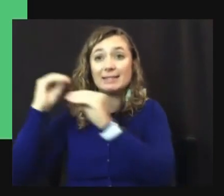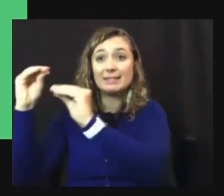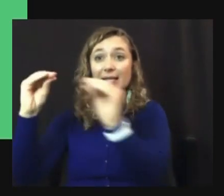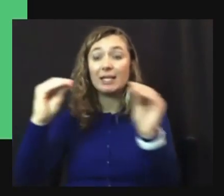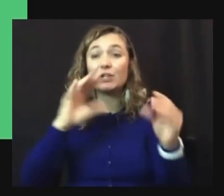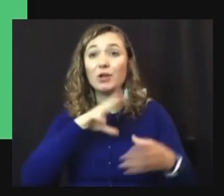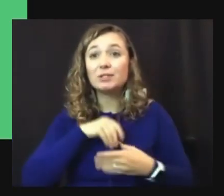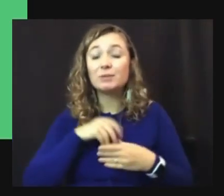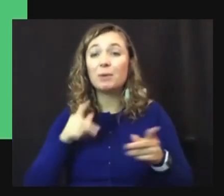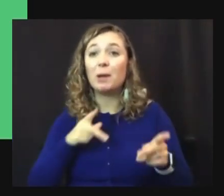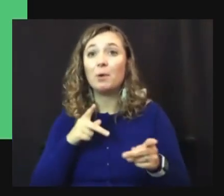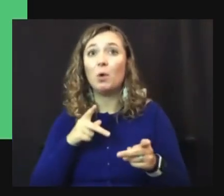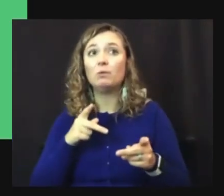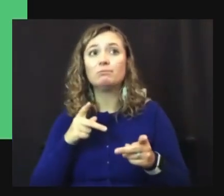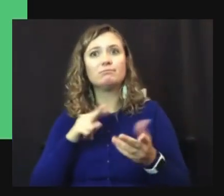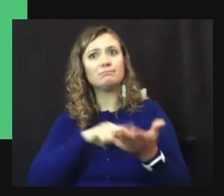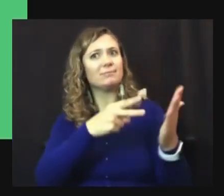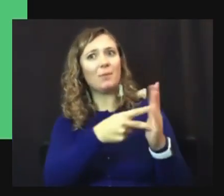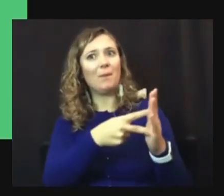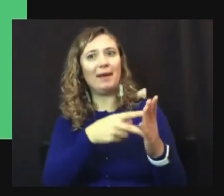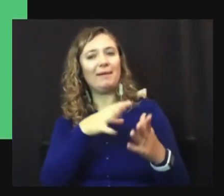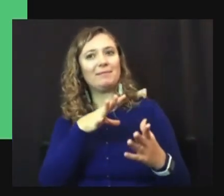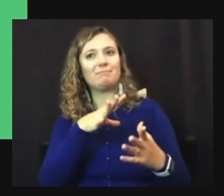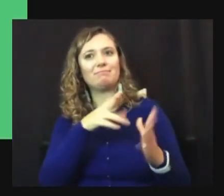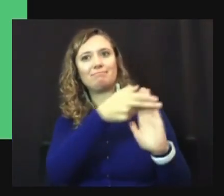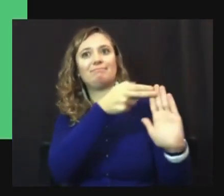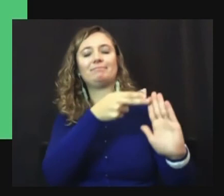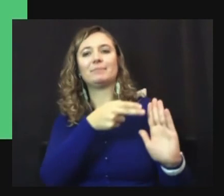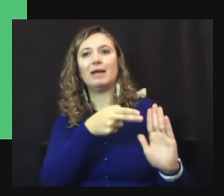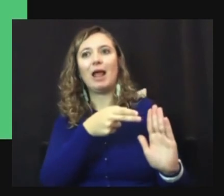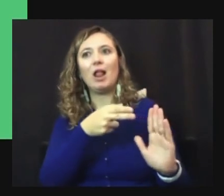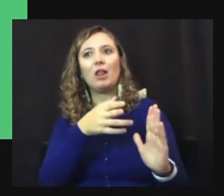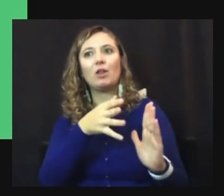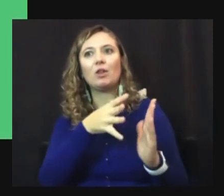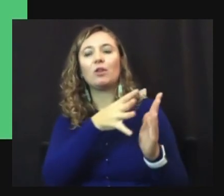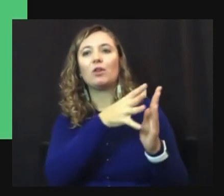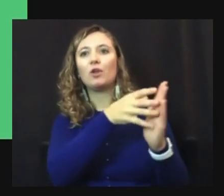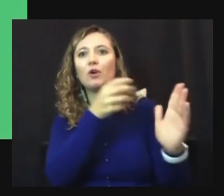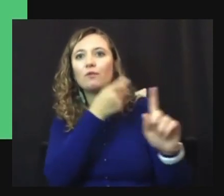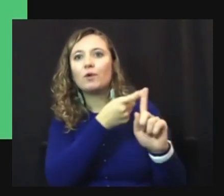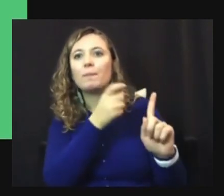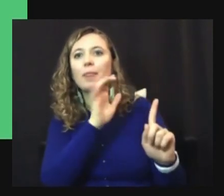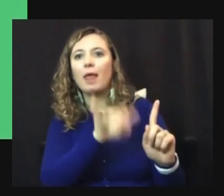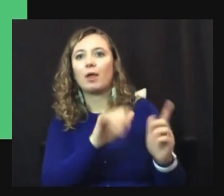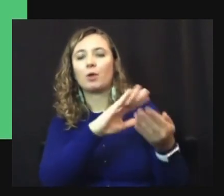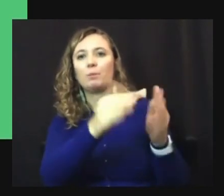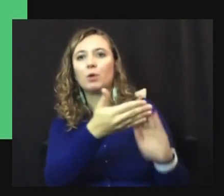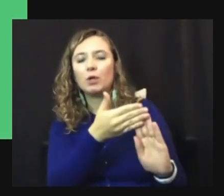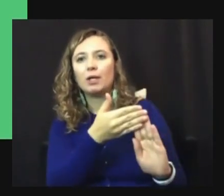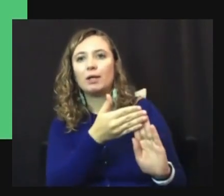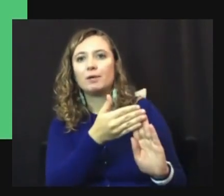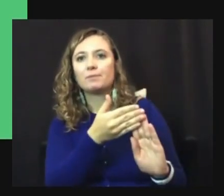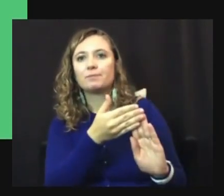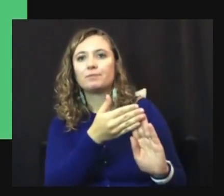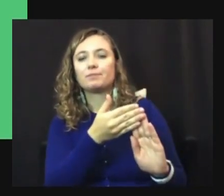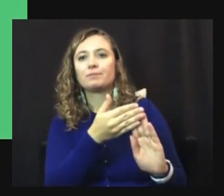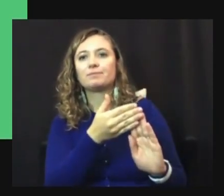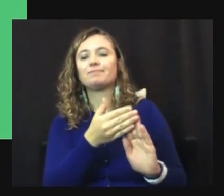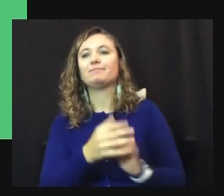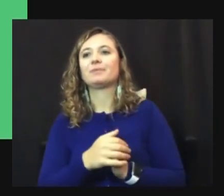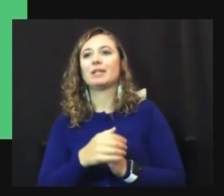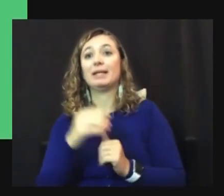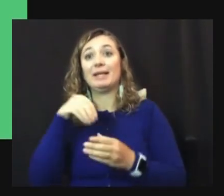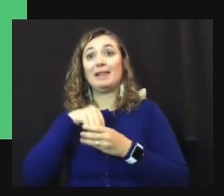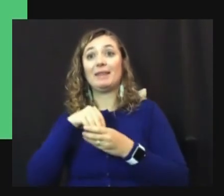autistic, and let them learn from their community what it means to be inside an autistic mind. Thank you